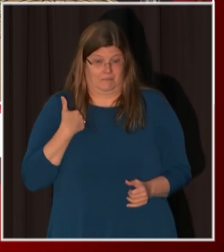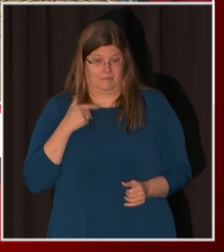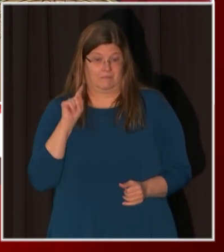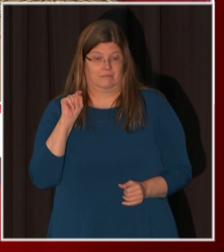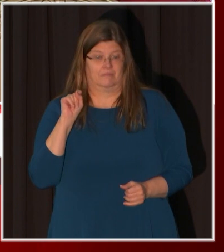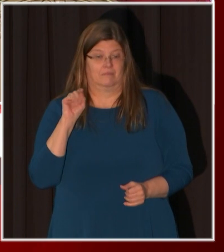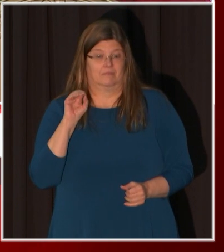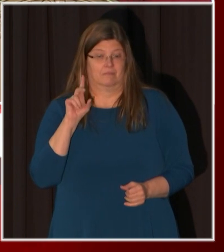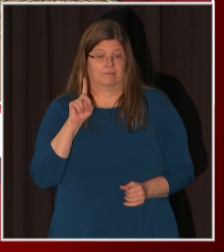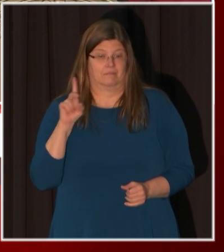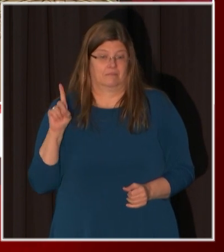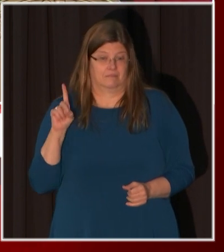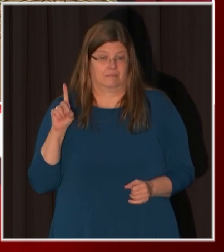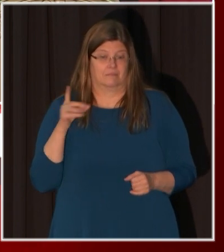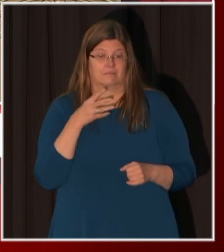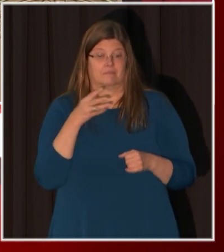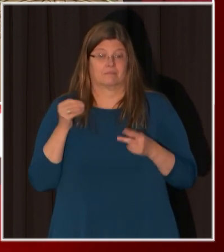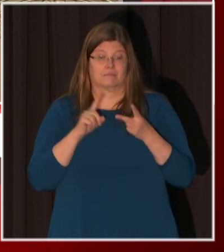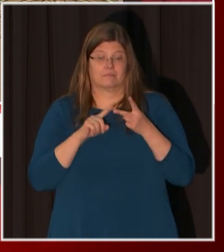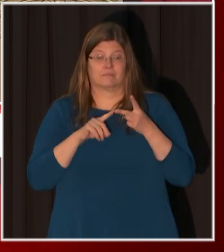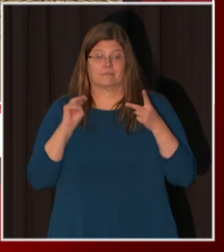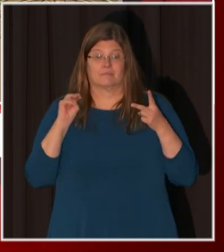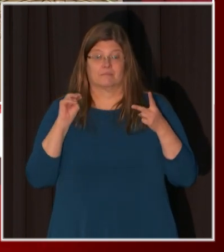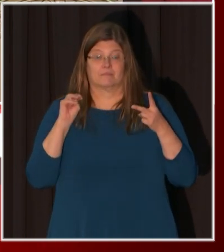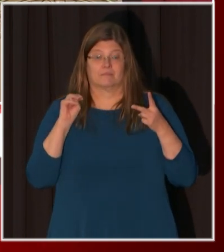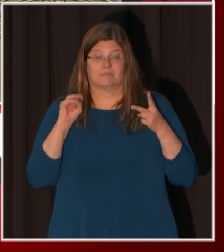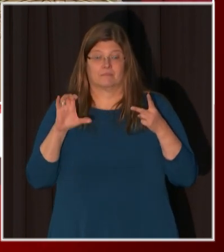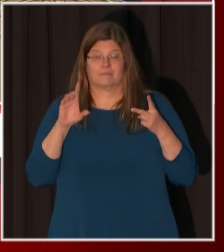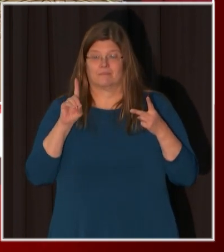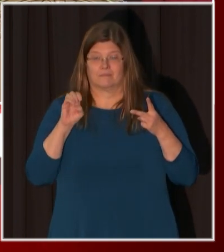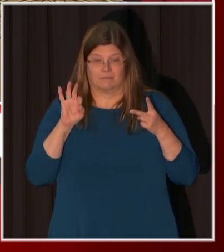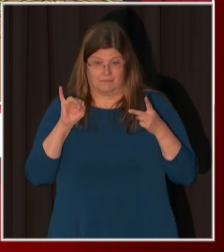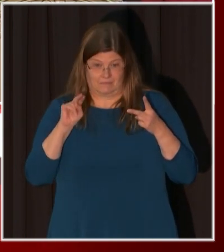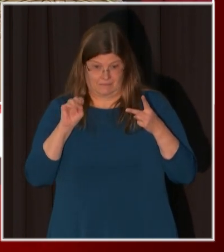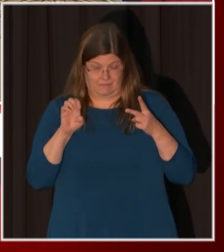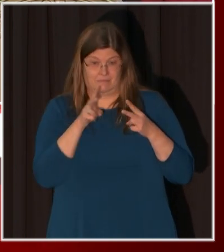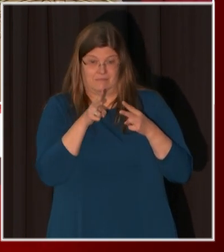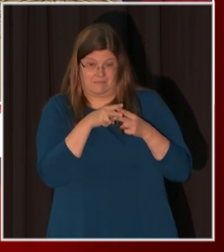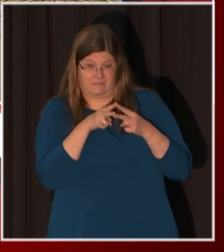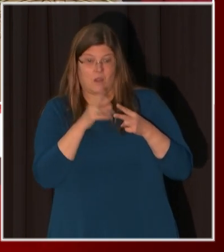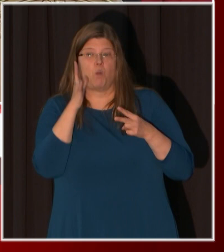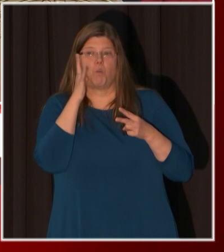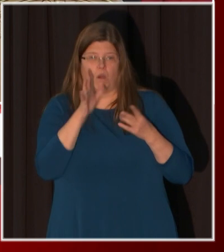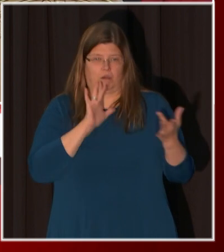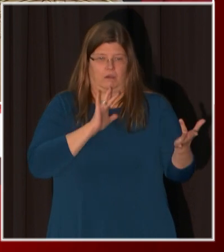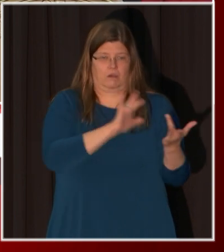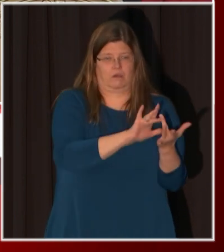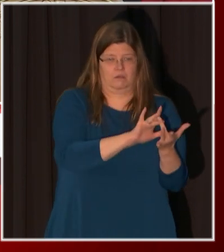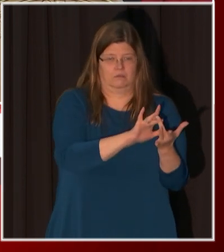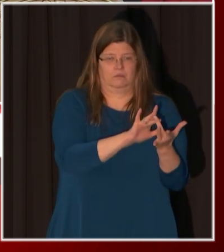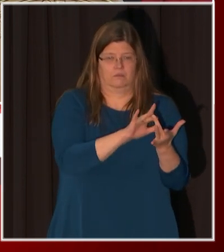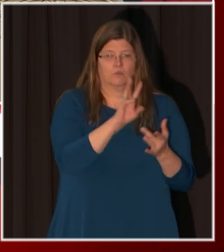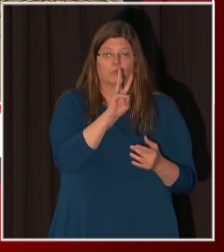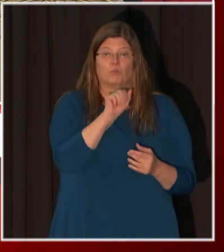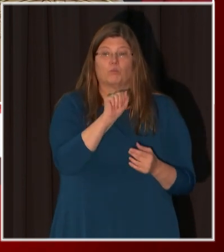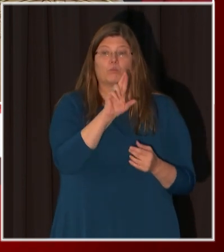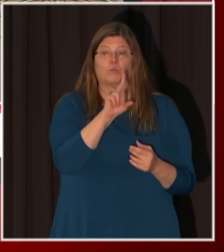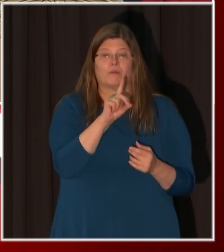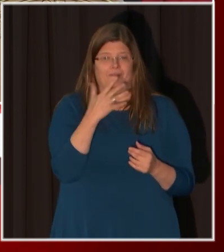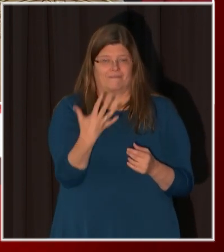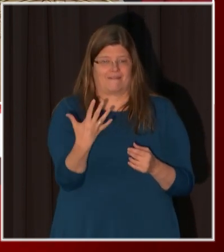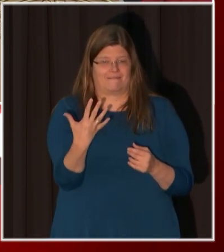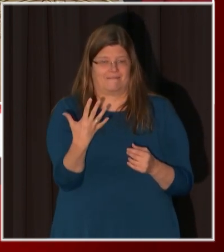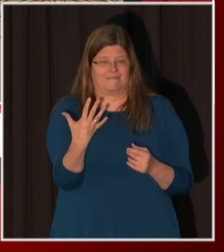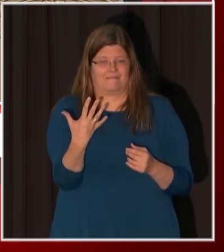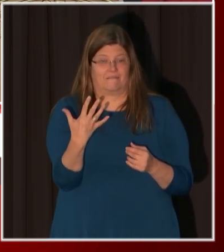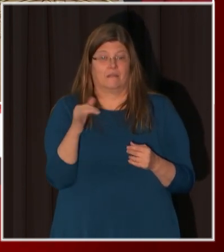will send out a similar call asking people to, if they have symptoms,